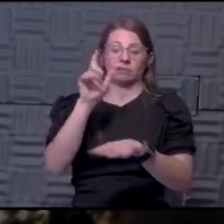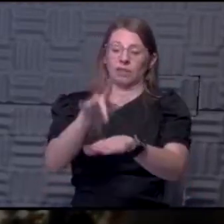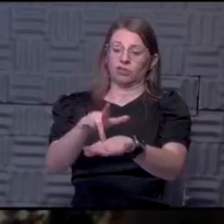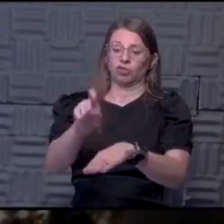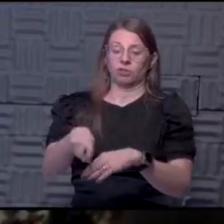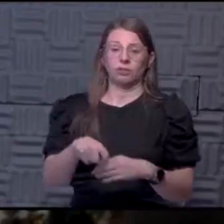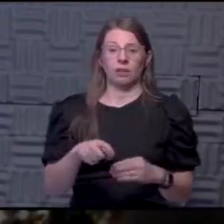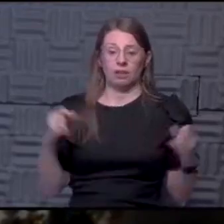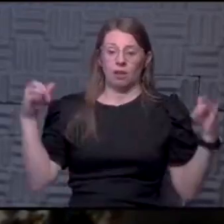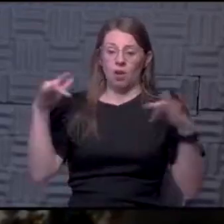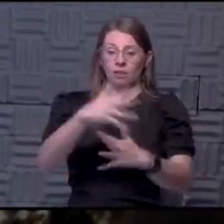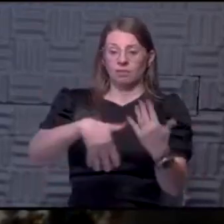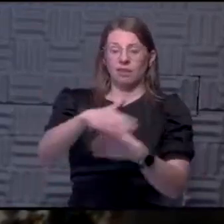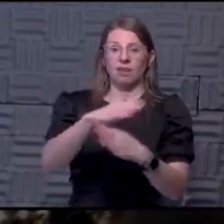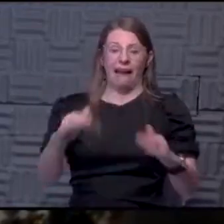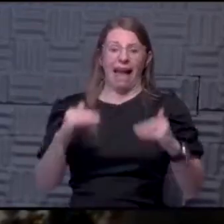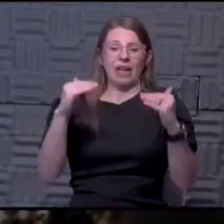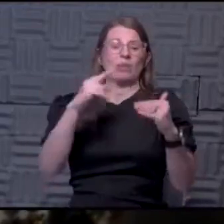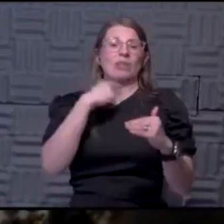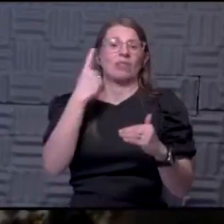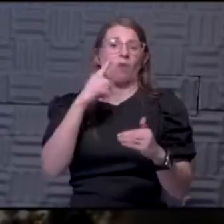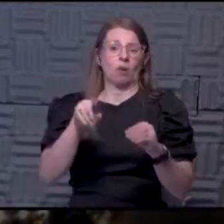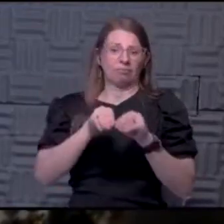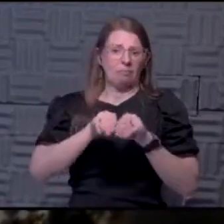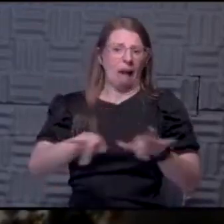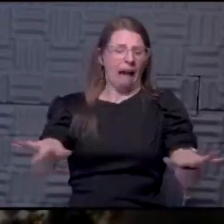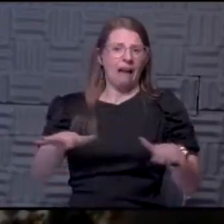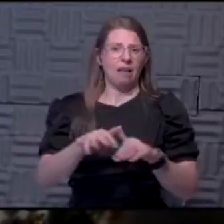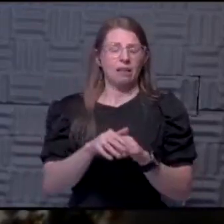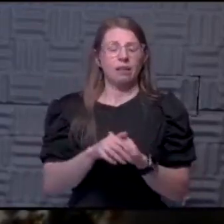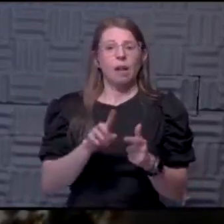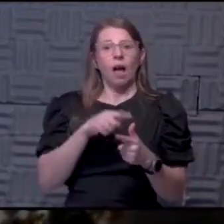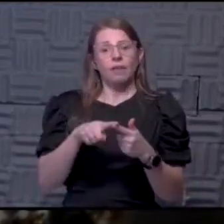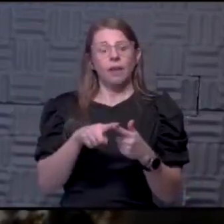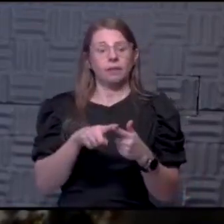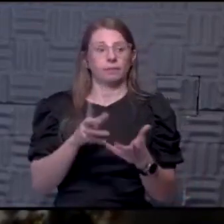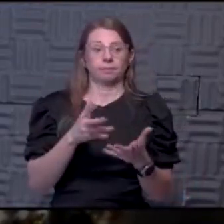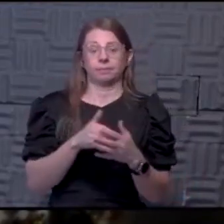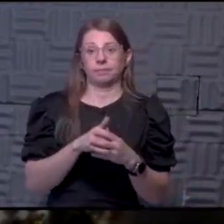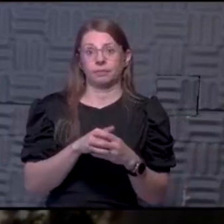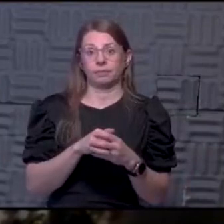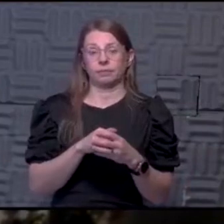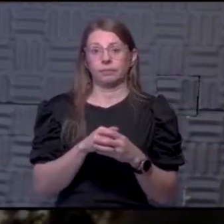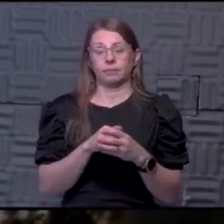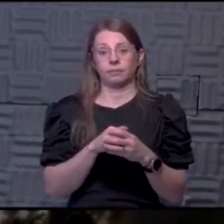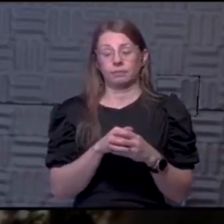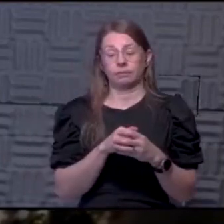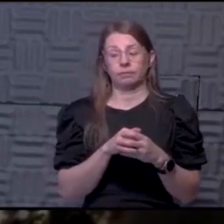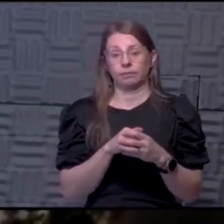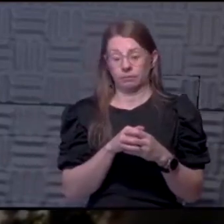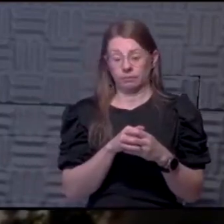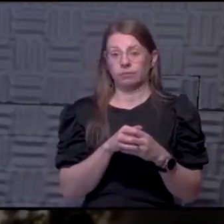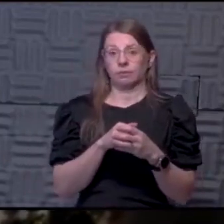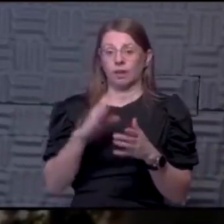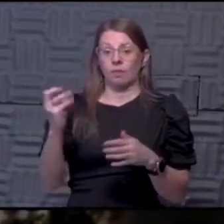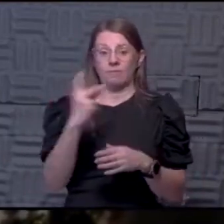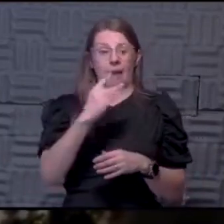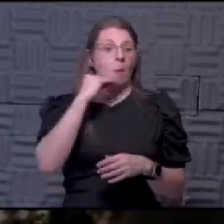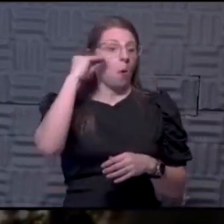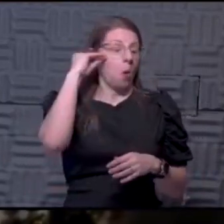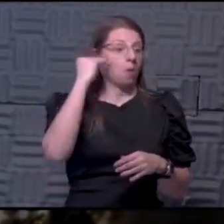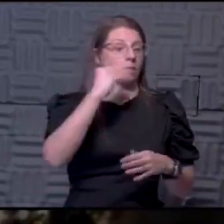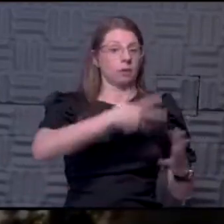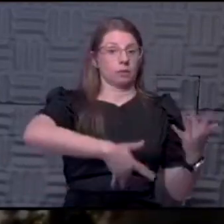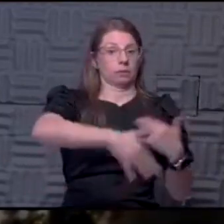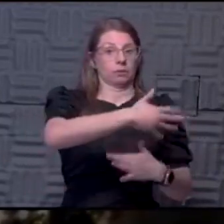by definition high risk for super spreader events, and then they go to the wind in terms of going back to their homes and